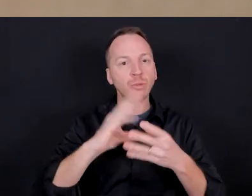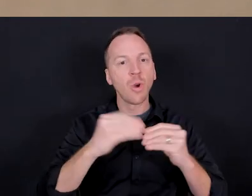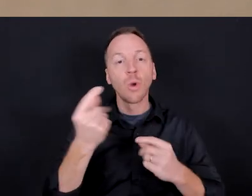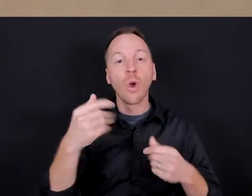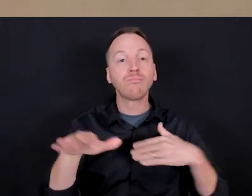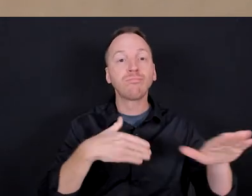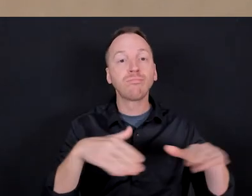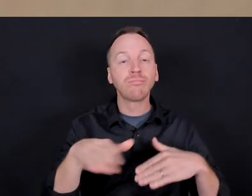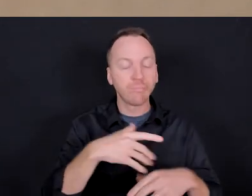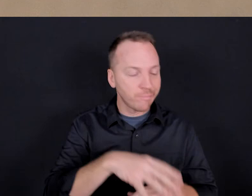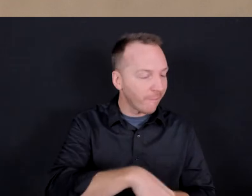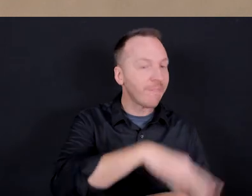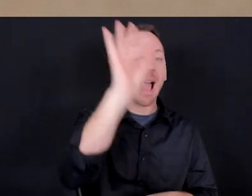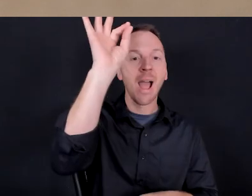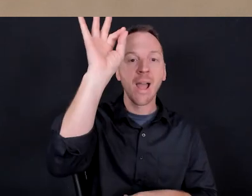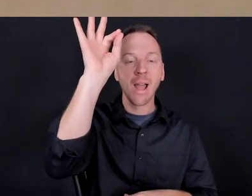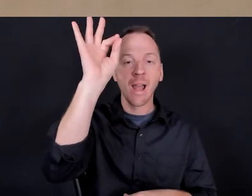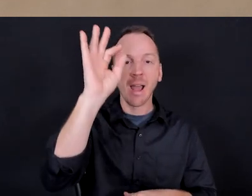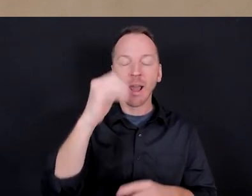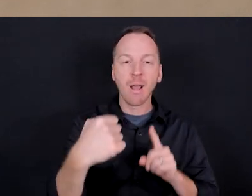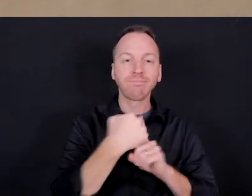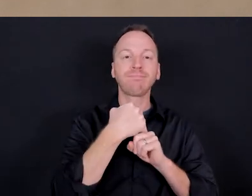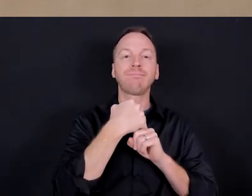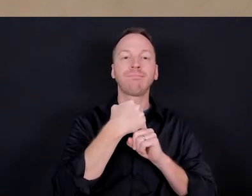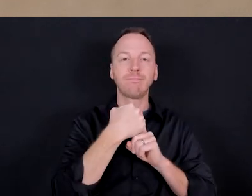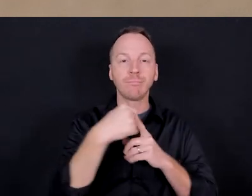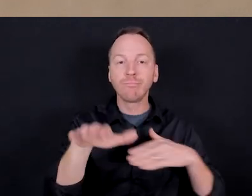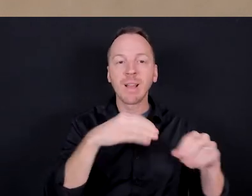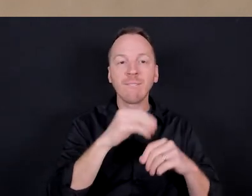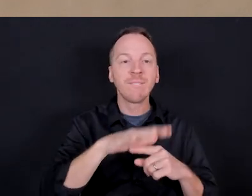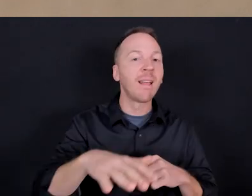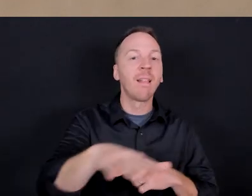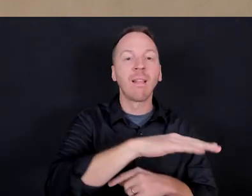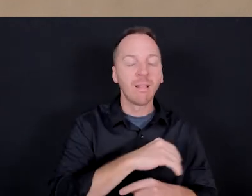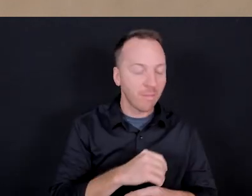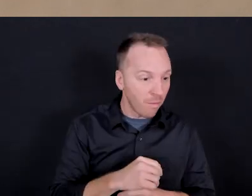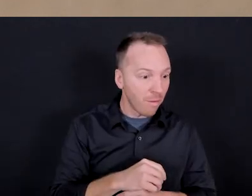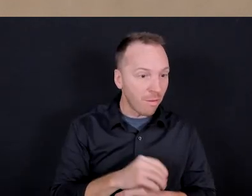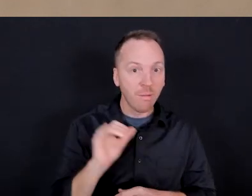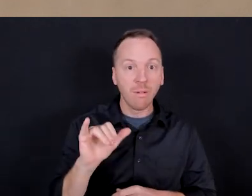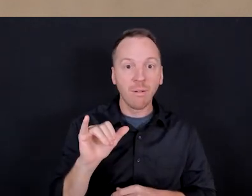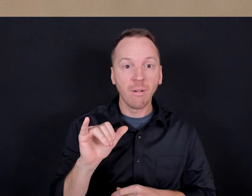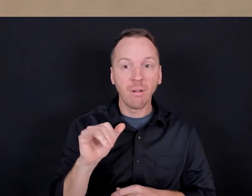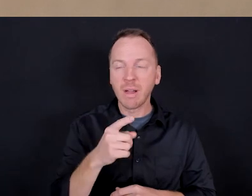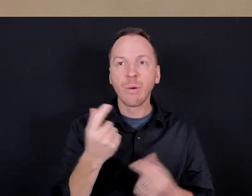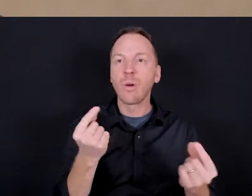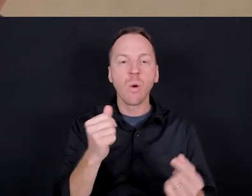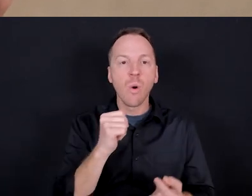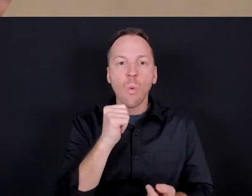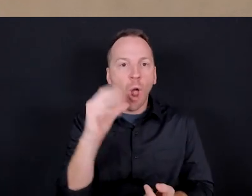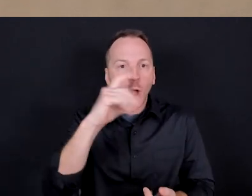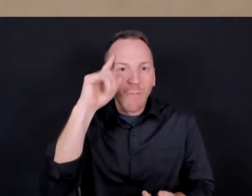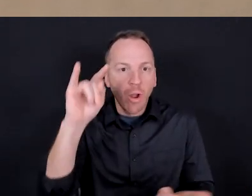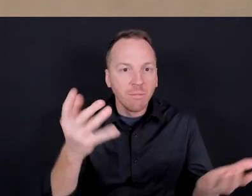happened to find such a treasure as he was strolling through the field one day. He very likely wasn't even looking